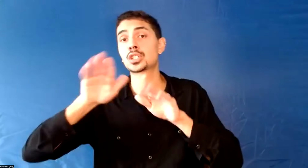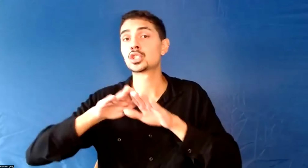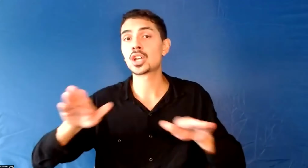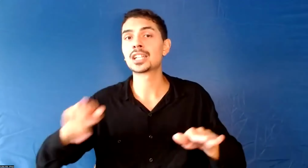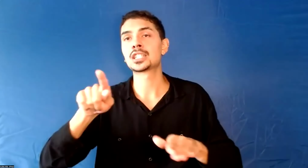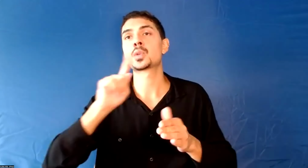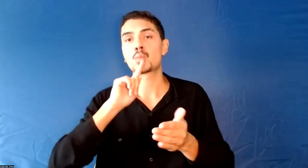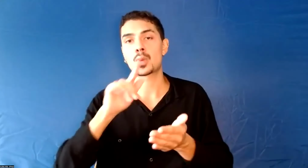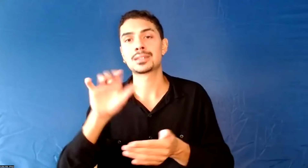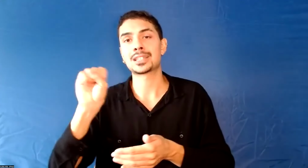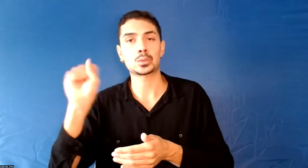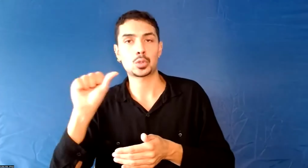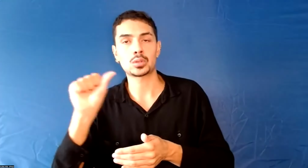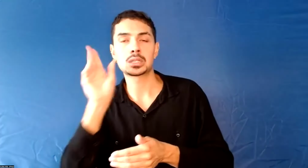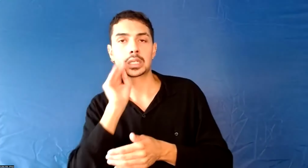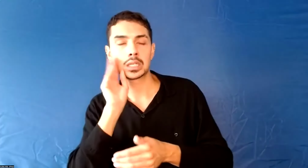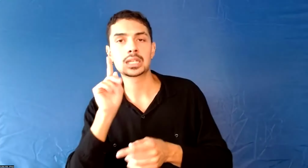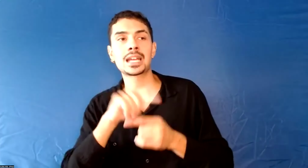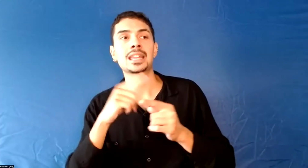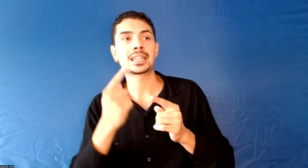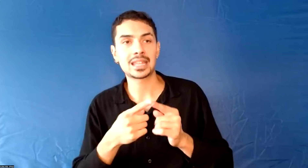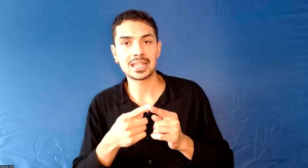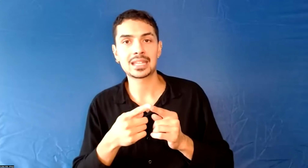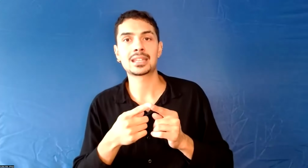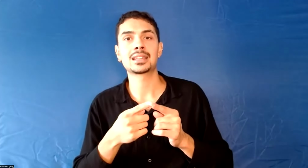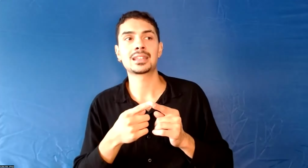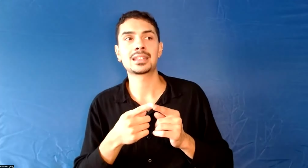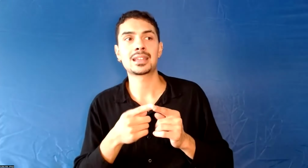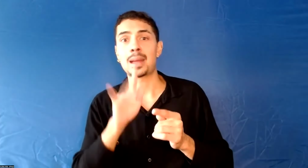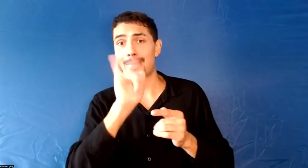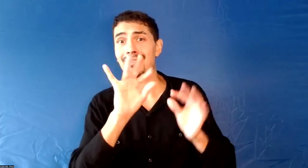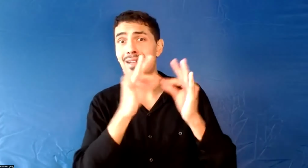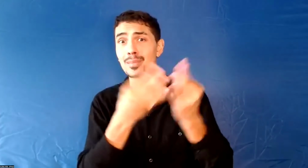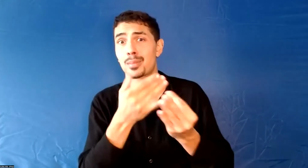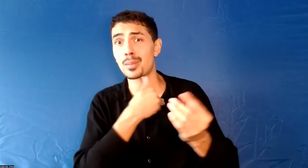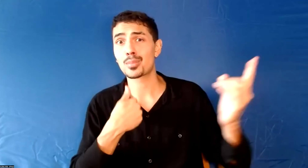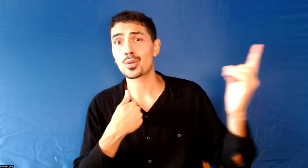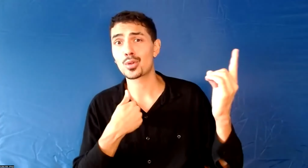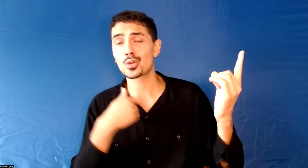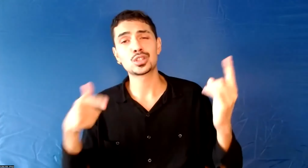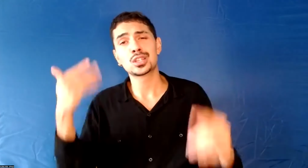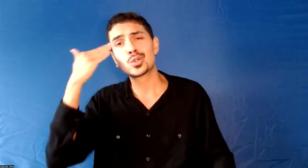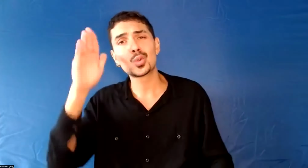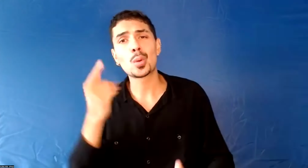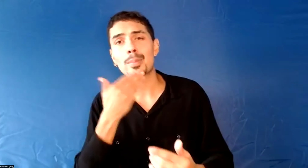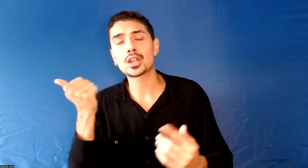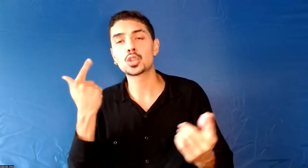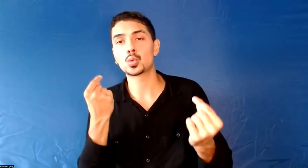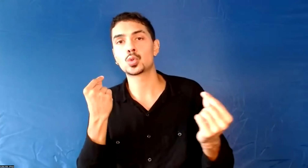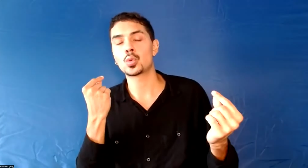sexually assaulted and then perpetrated against a family member because she didn't know better. Oh my